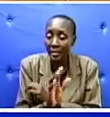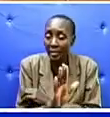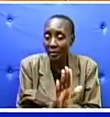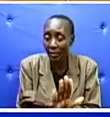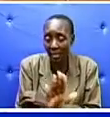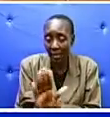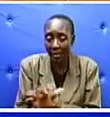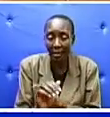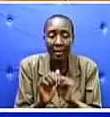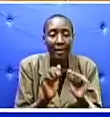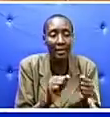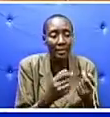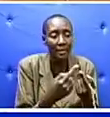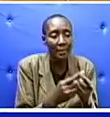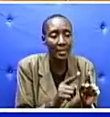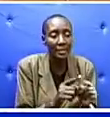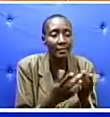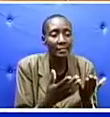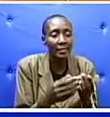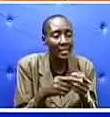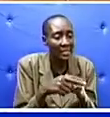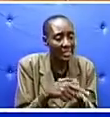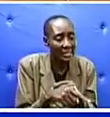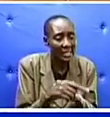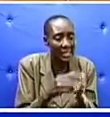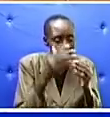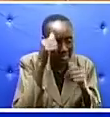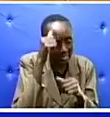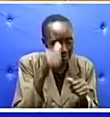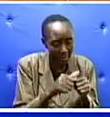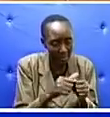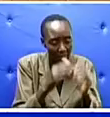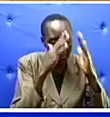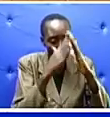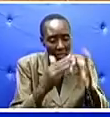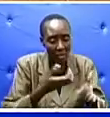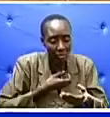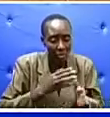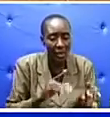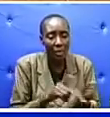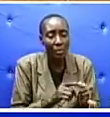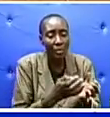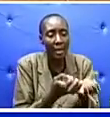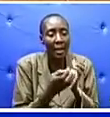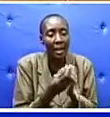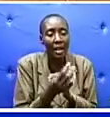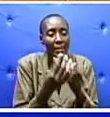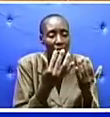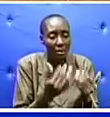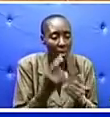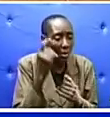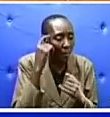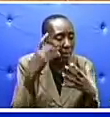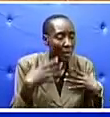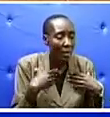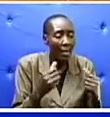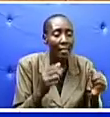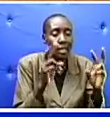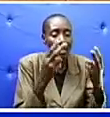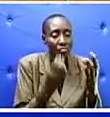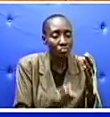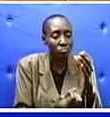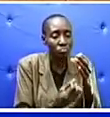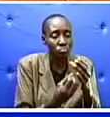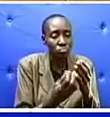to the landlord is a part, because they also need that money. So mental health issues right now are on the rise, because that's why you see there's a lot